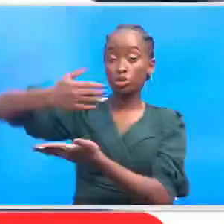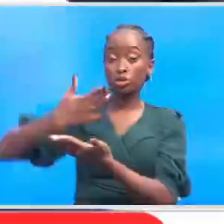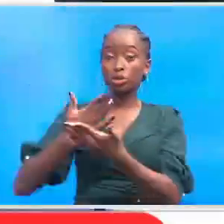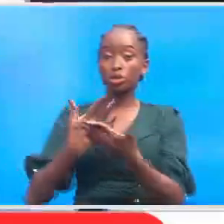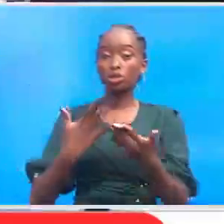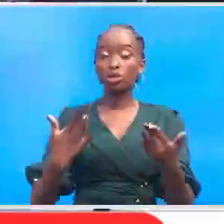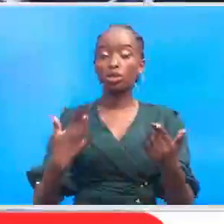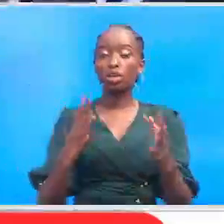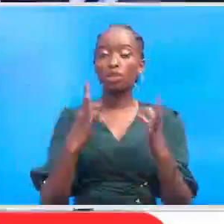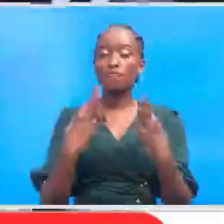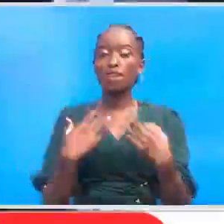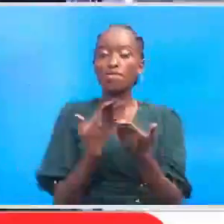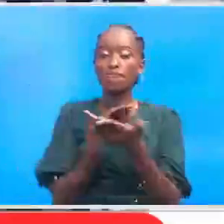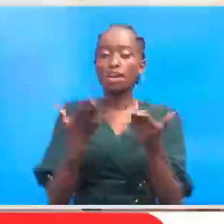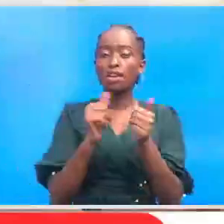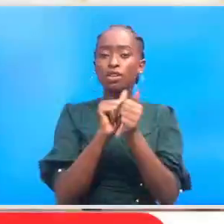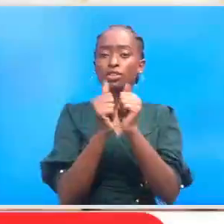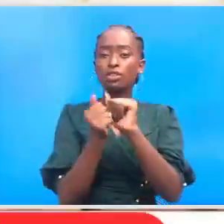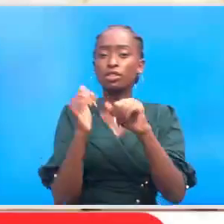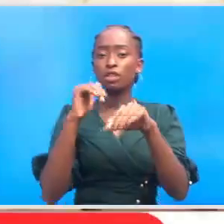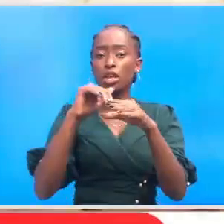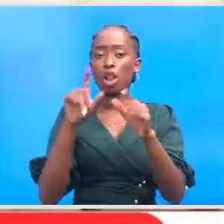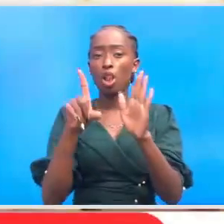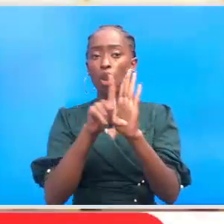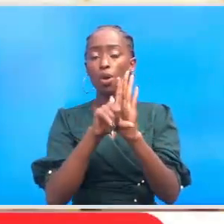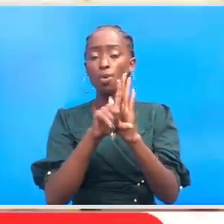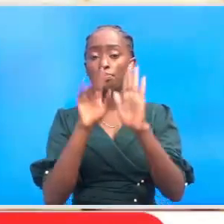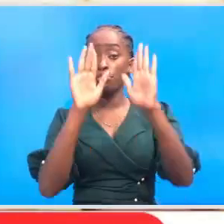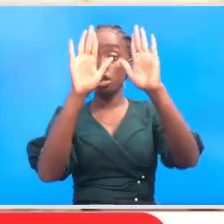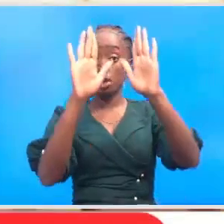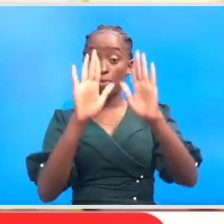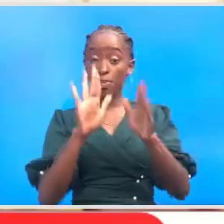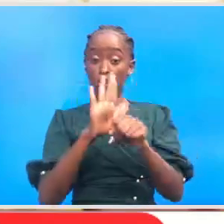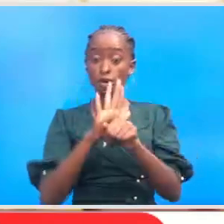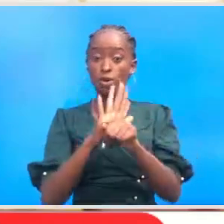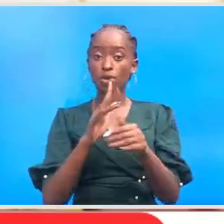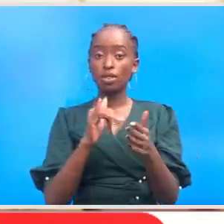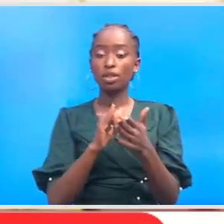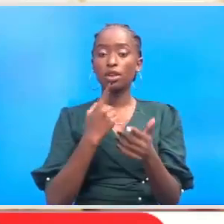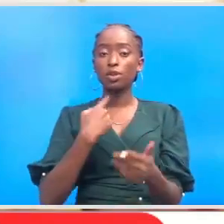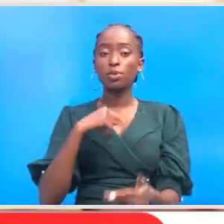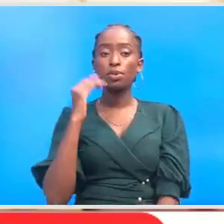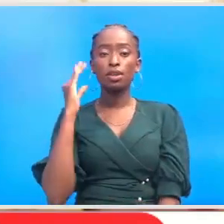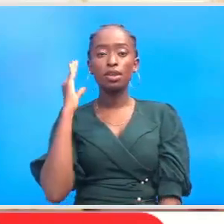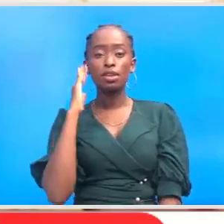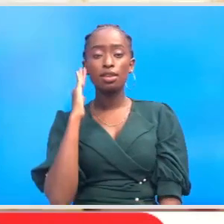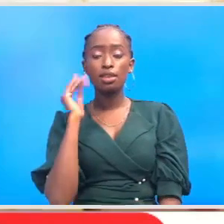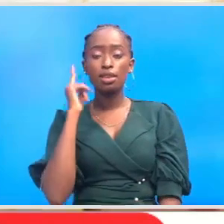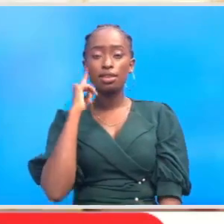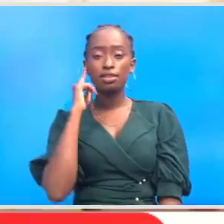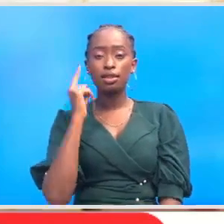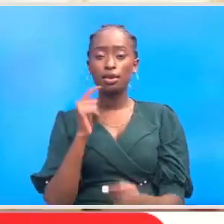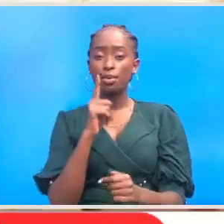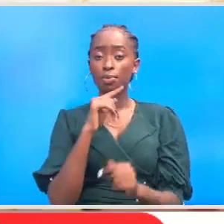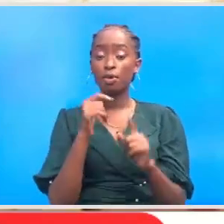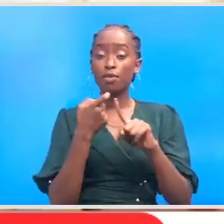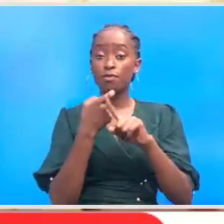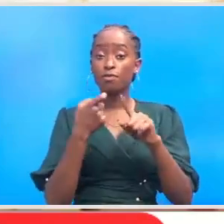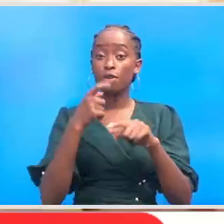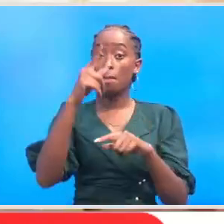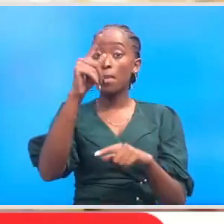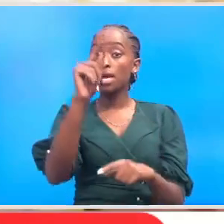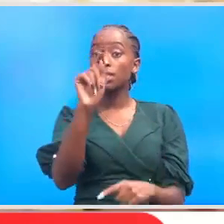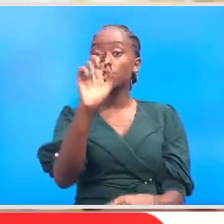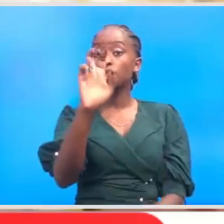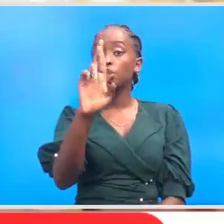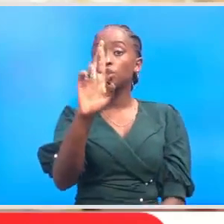should there be a change in the law. It is important that we hear from Treasury, and that is where they should